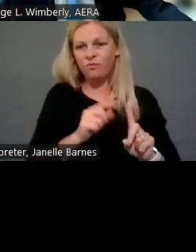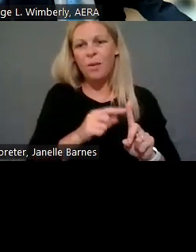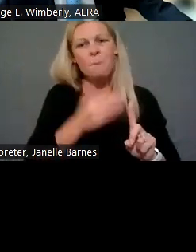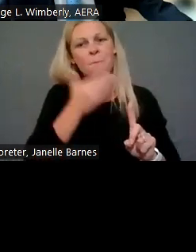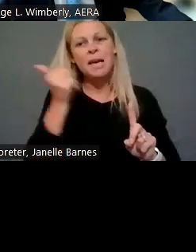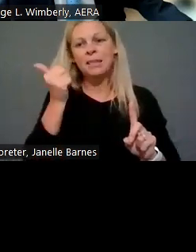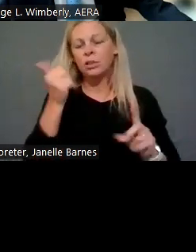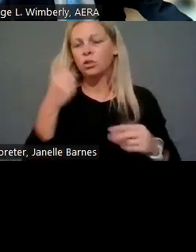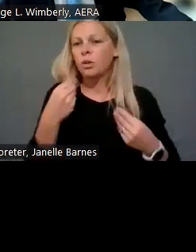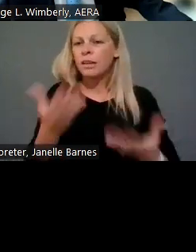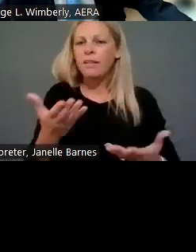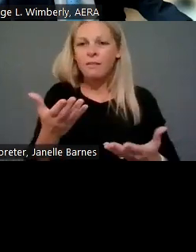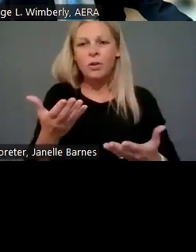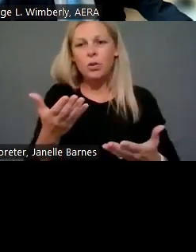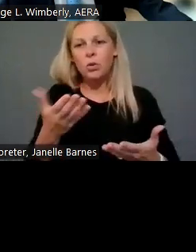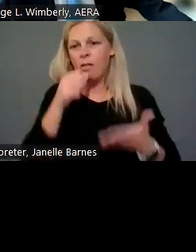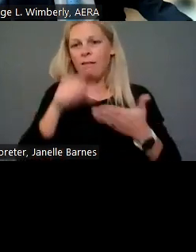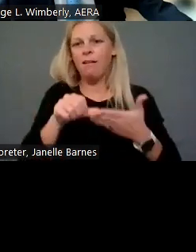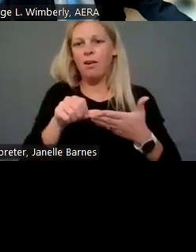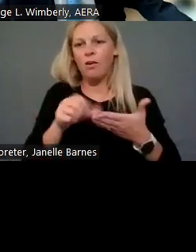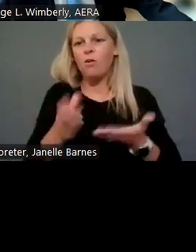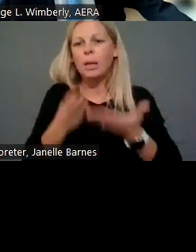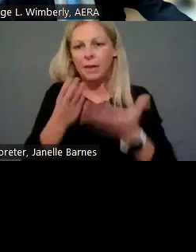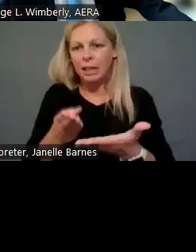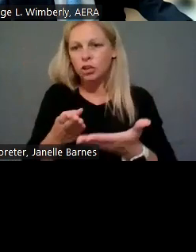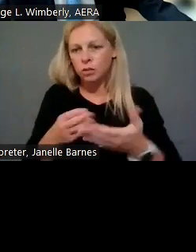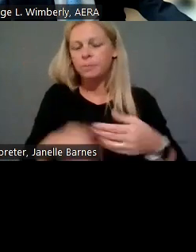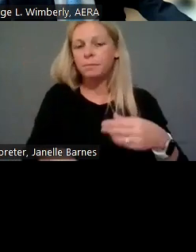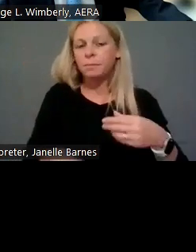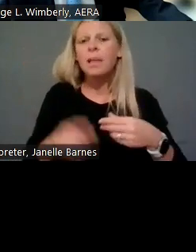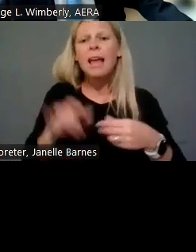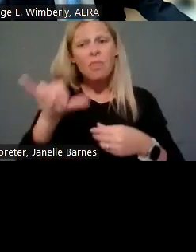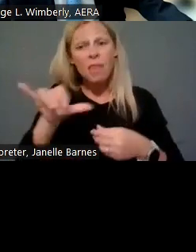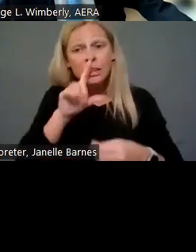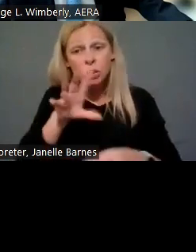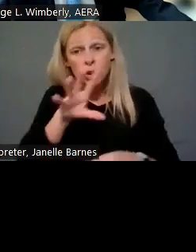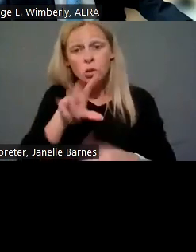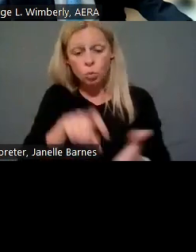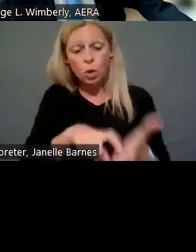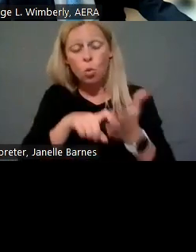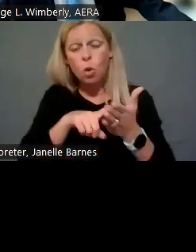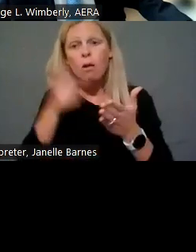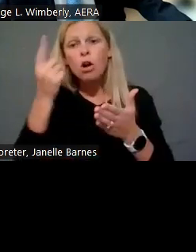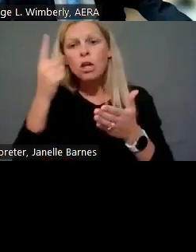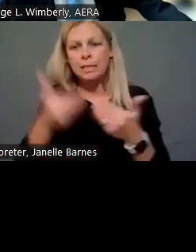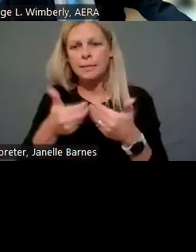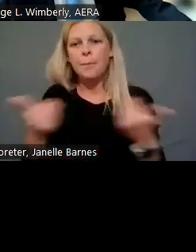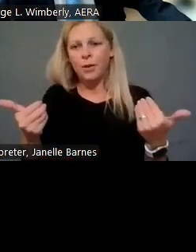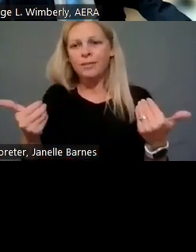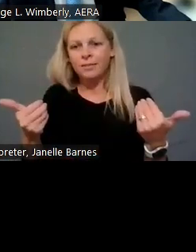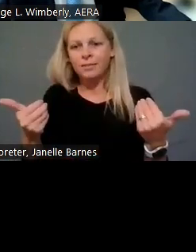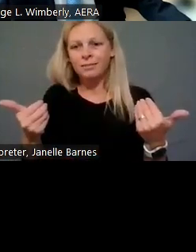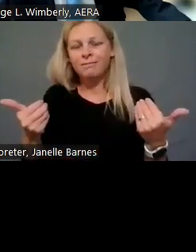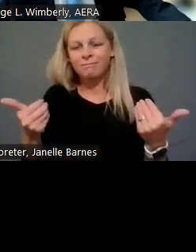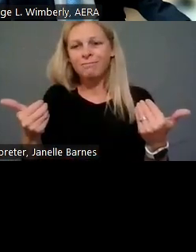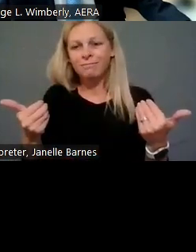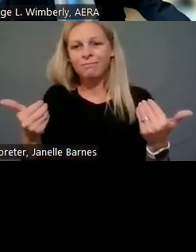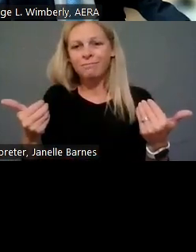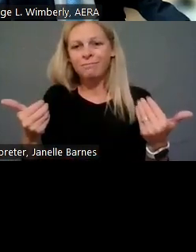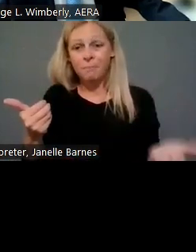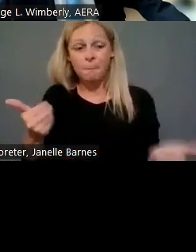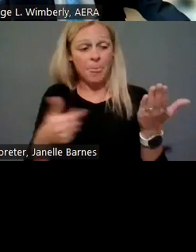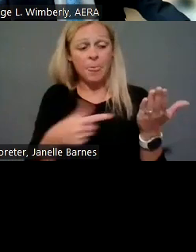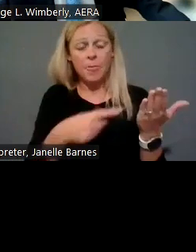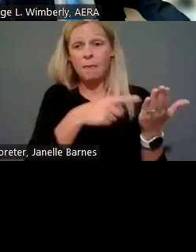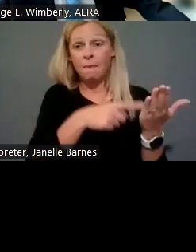that support of that letter, and that is required to be sent in separately to us. So it's